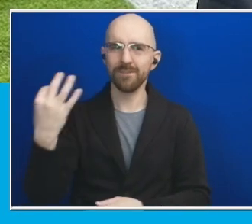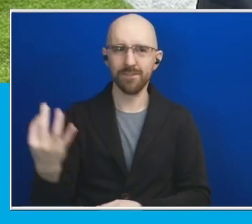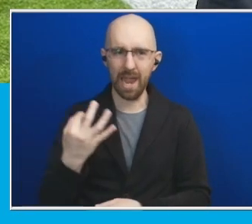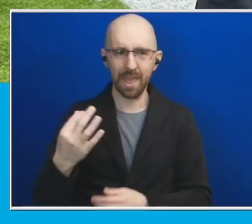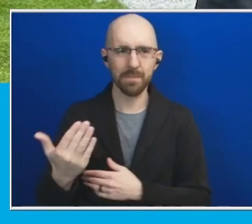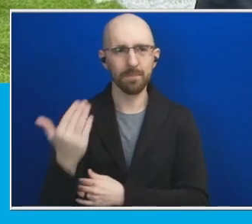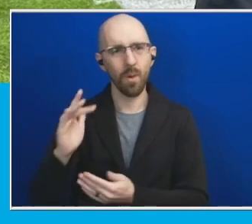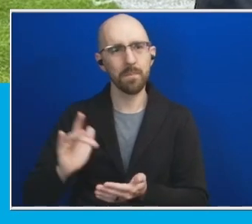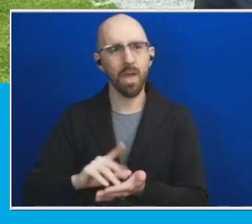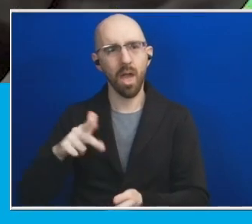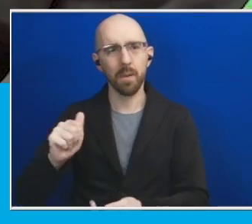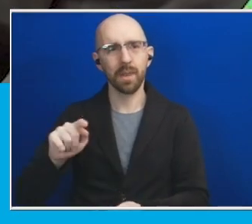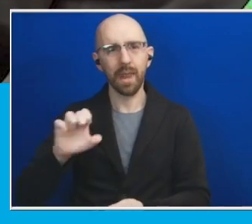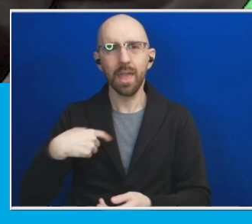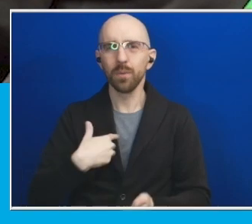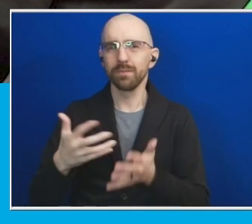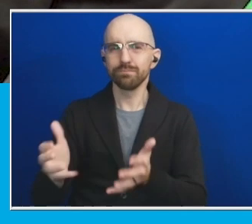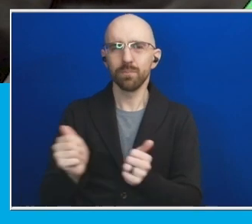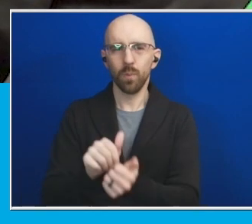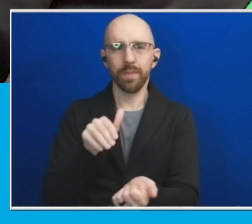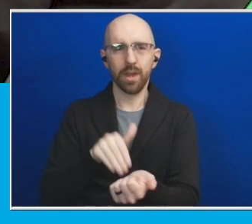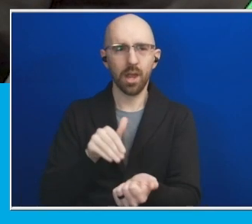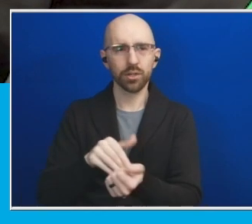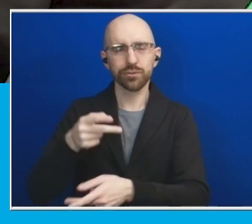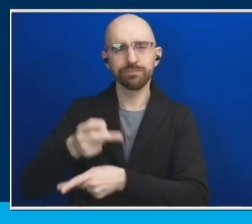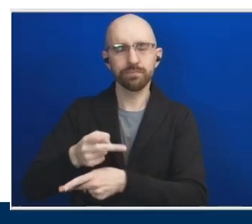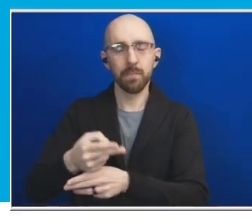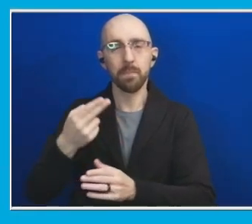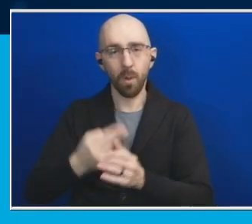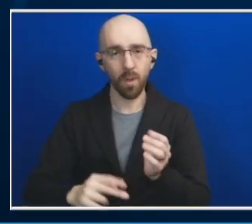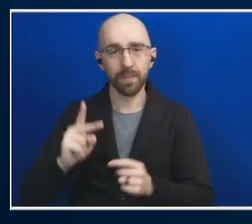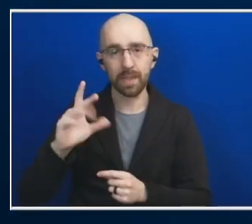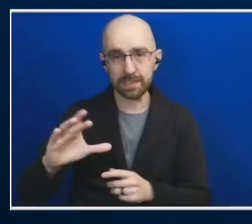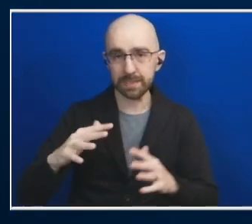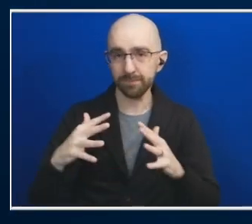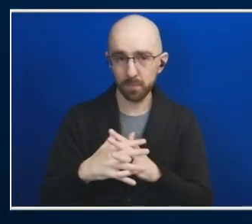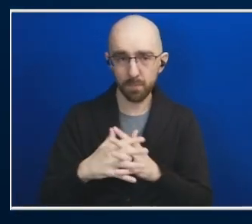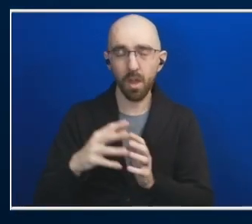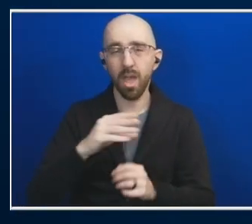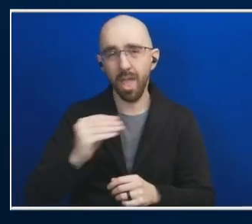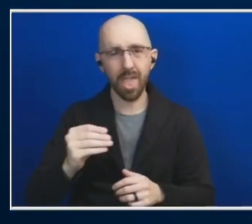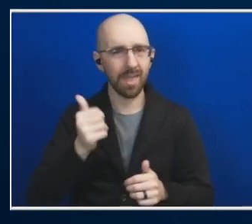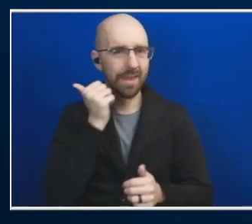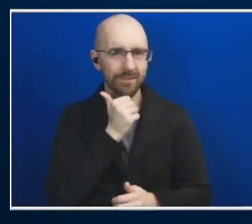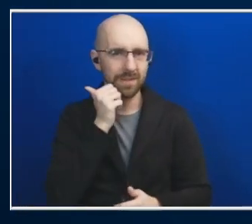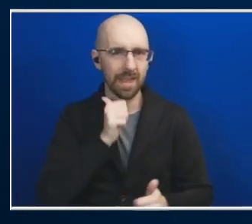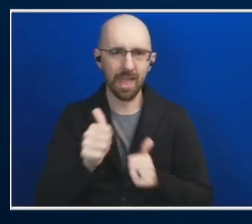with the doctors caring for both the Chiefs and everyday athletes. Friday at 8.